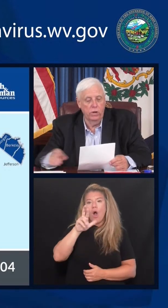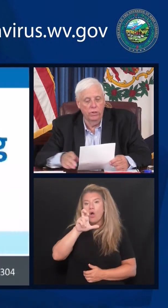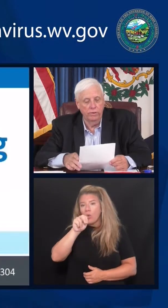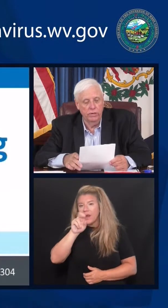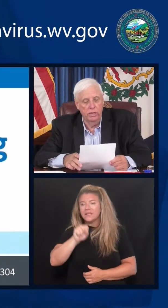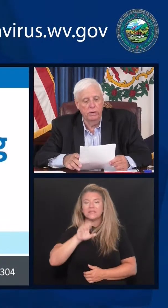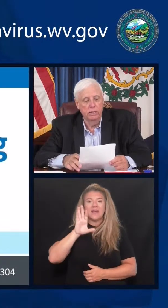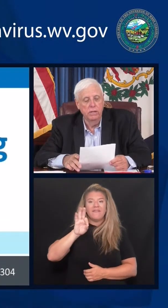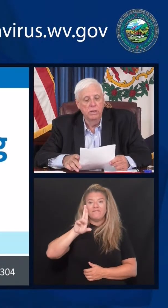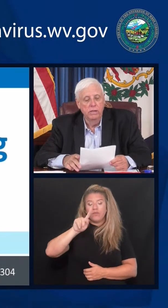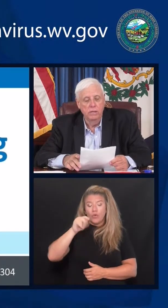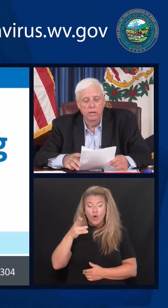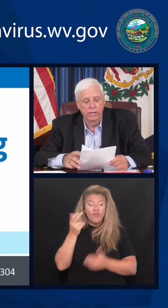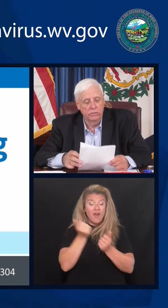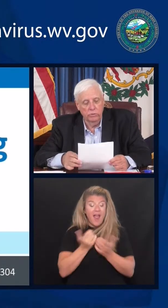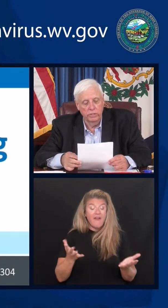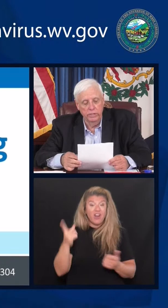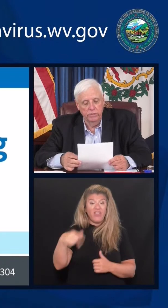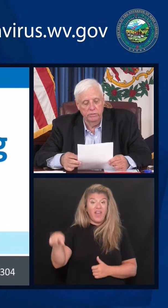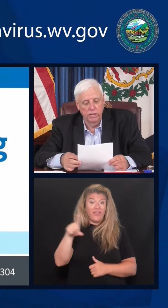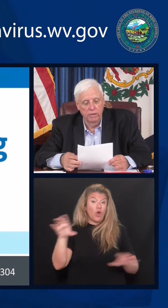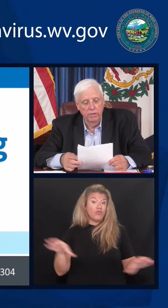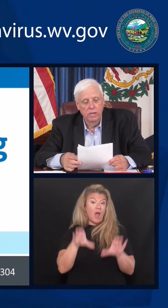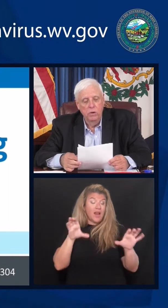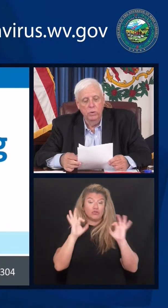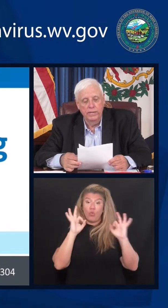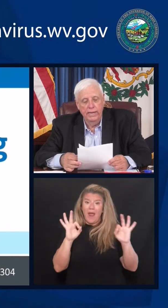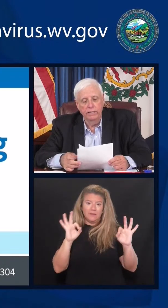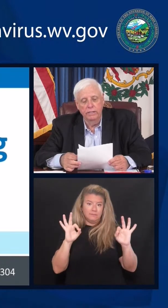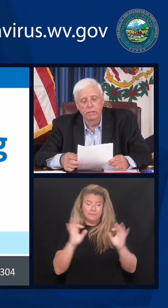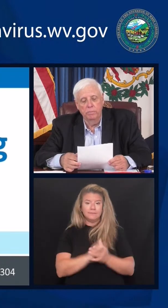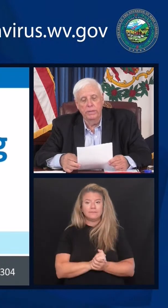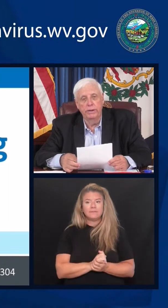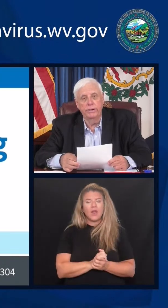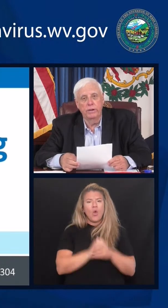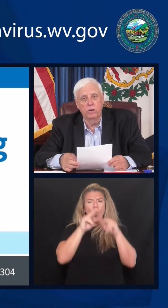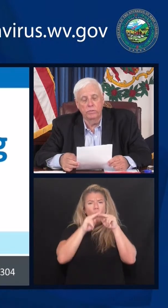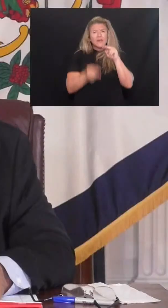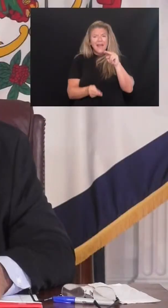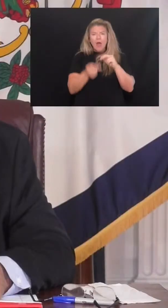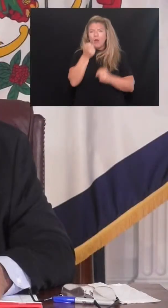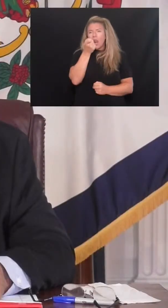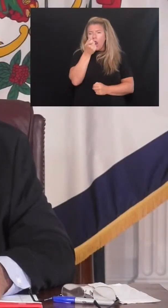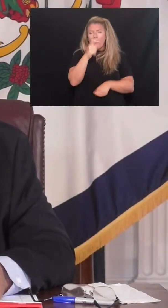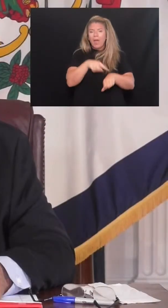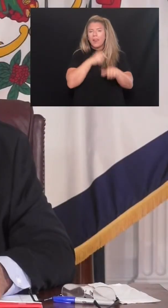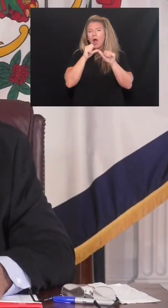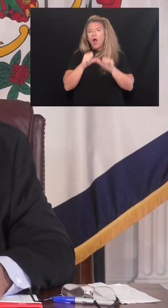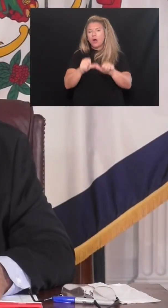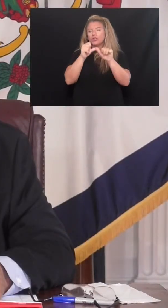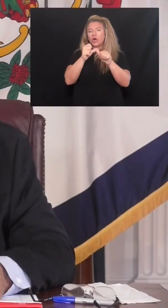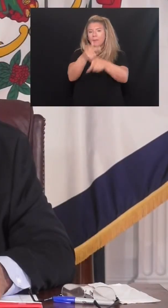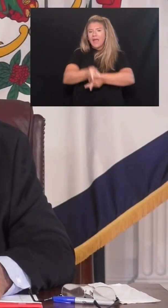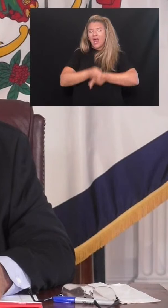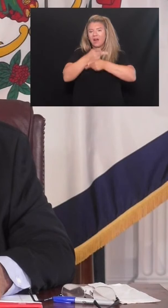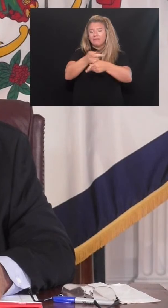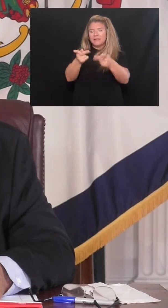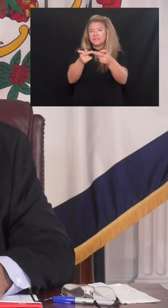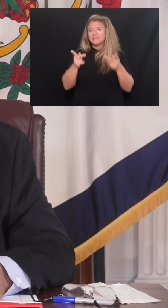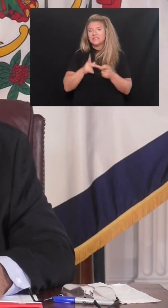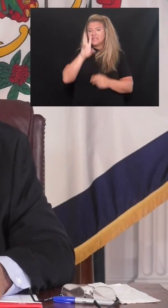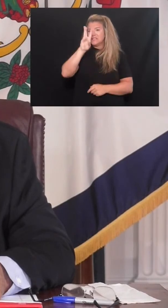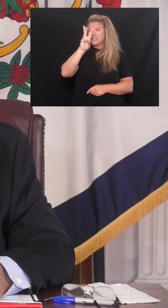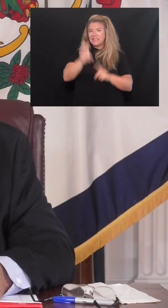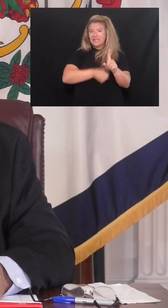Frith for all they've done. You know, that's really good stuff. We're down a little bit in our long-term care facilities to 6 outbreaks. We're